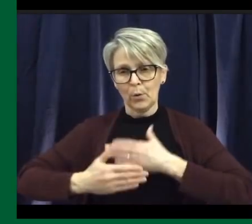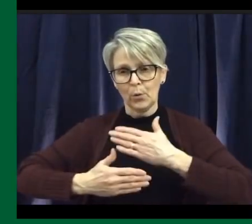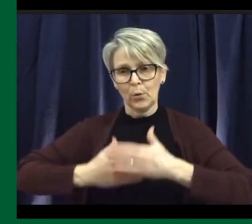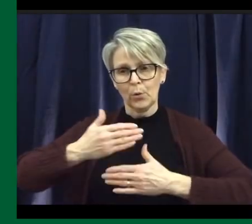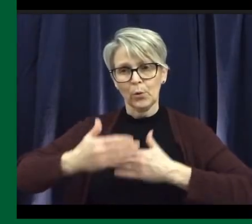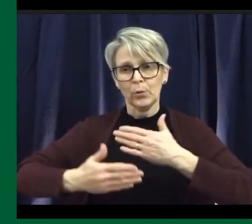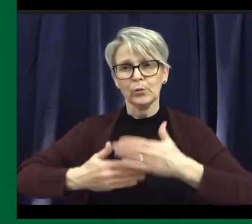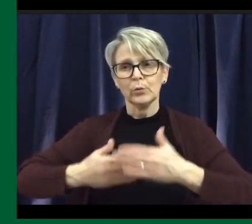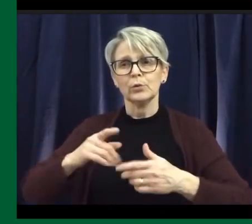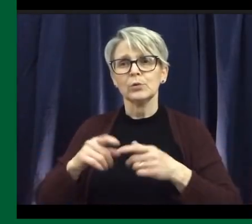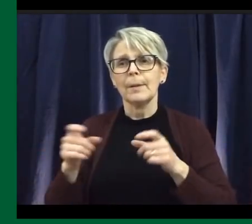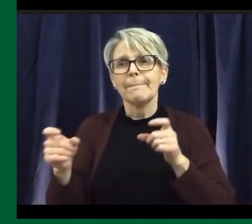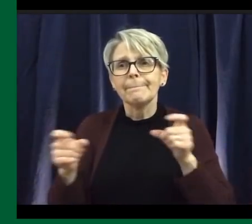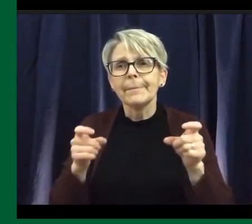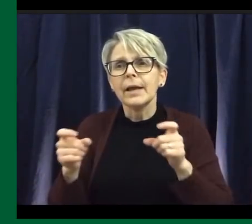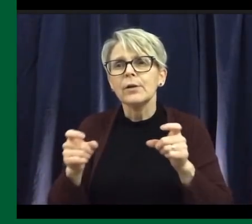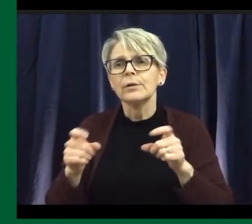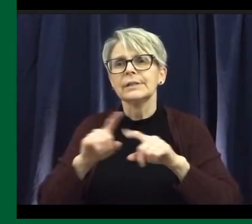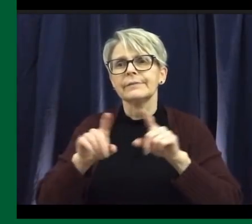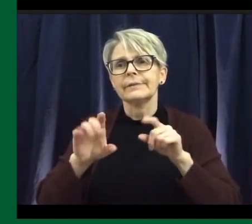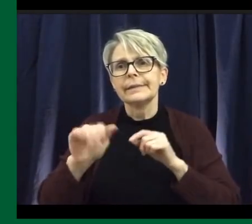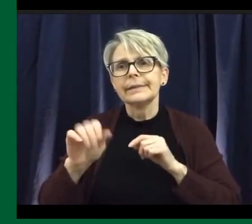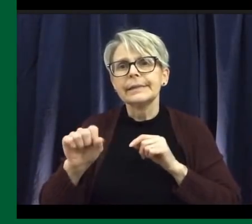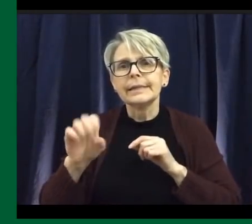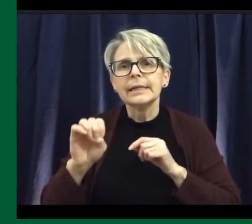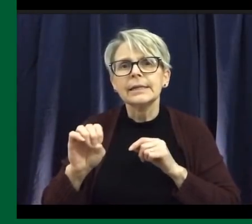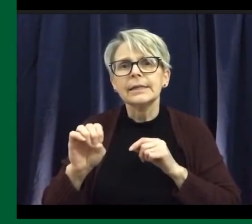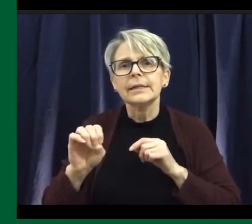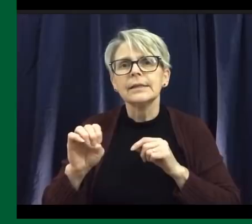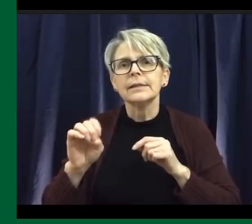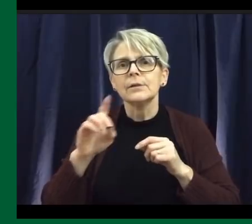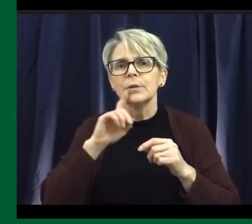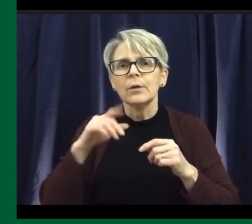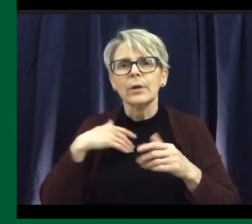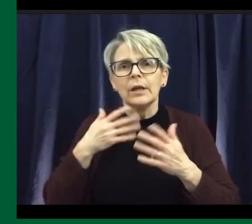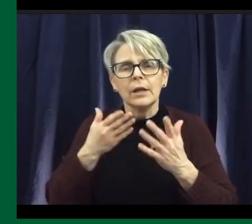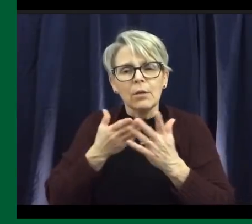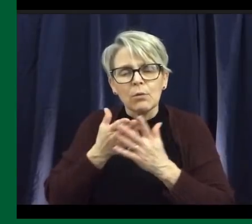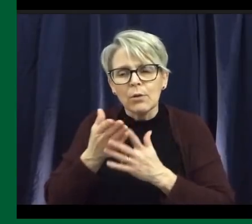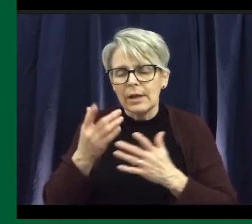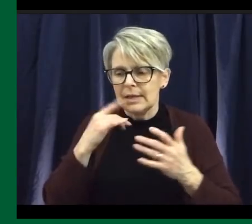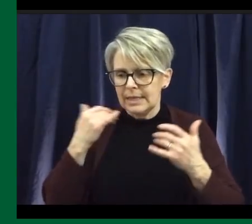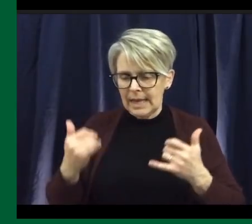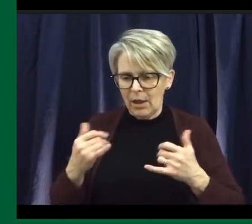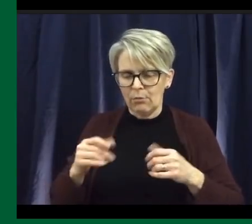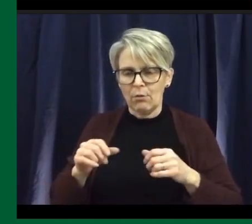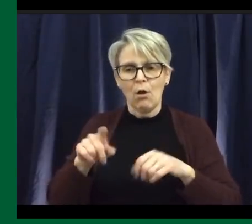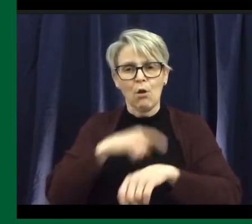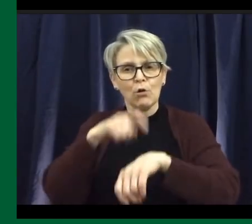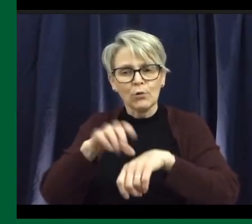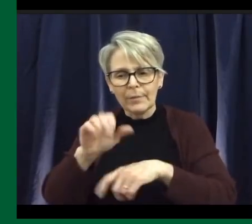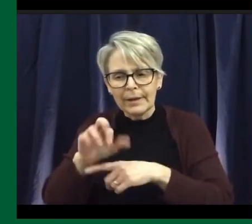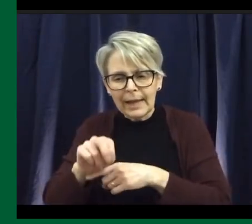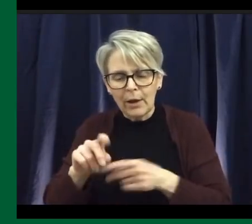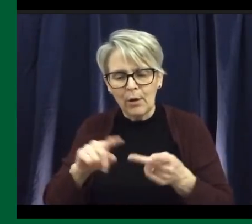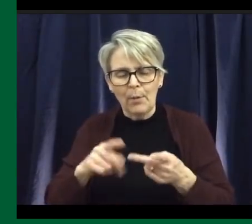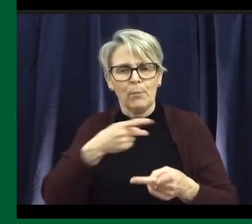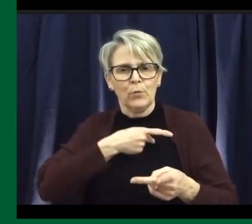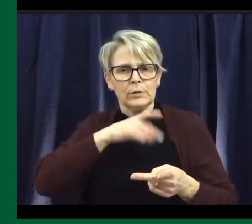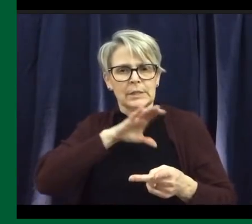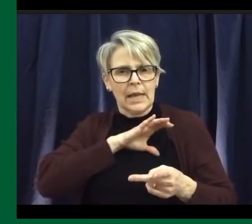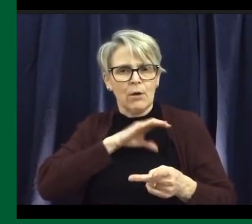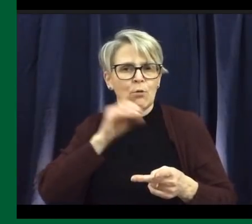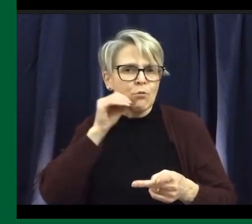manage cases where, after going through right now going through long-term care, personal care homes, or